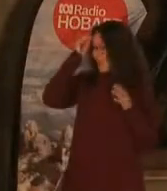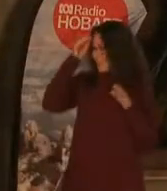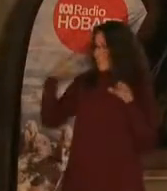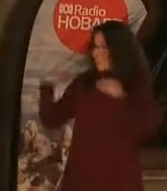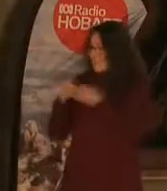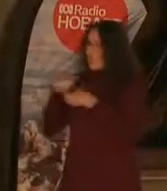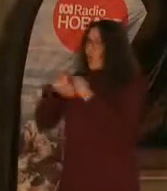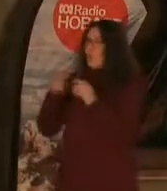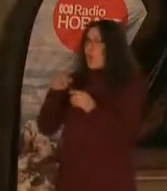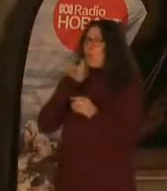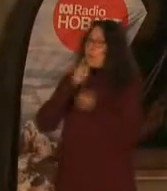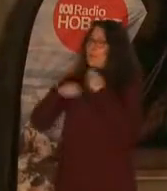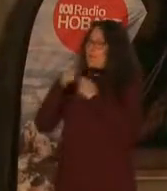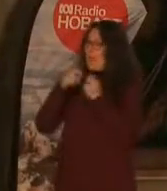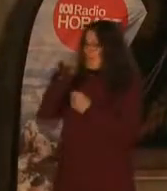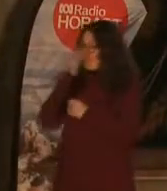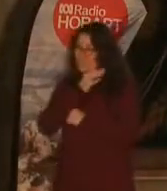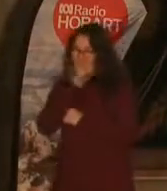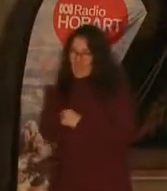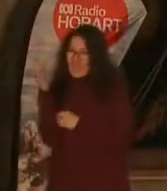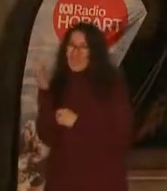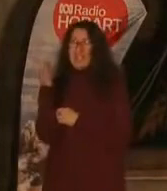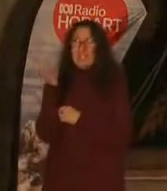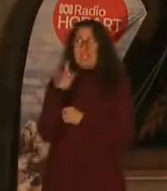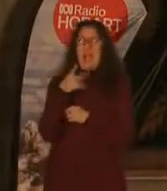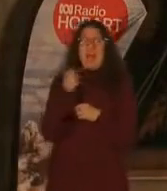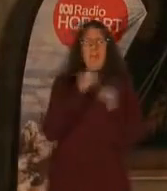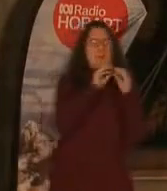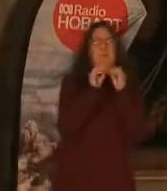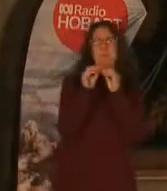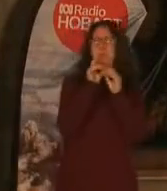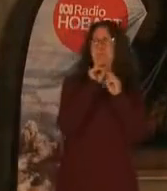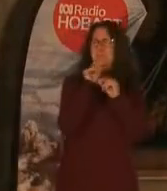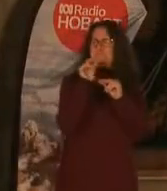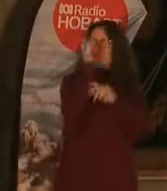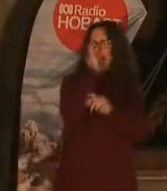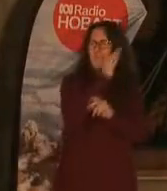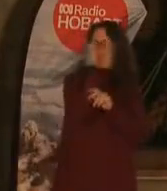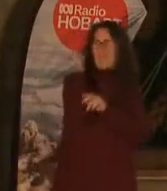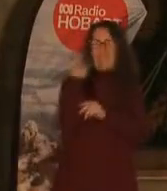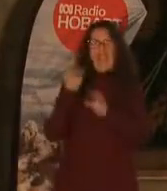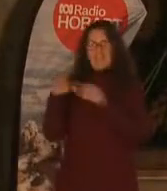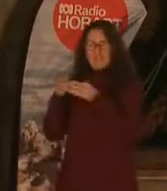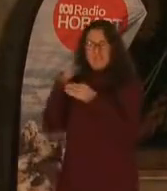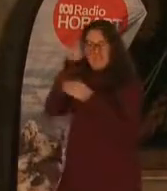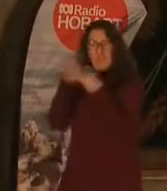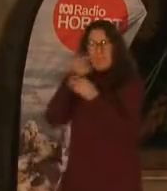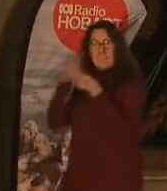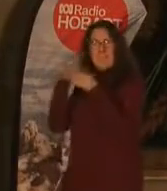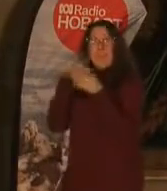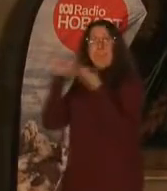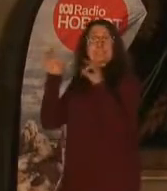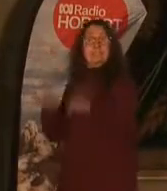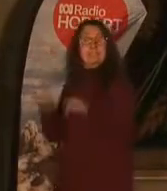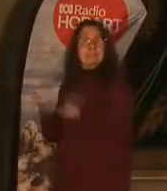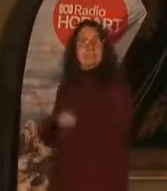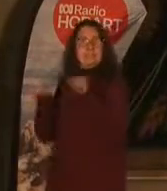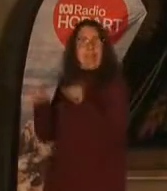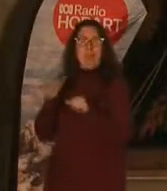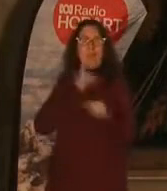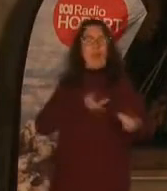whether le téléphone or le Facebook is... it's a process. That's Teresa. There you go. Do we have... I was just